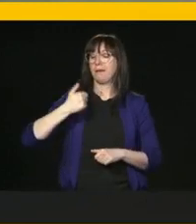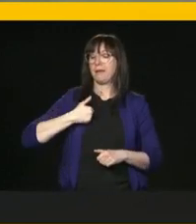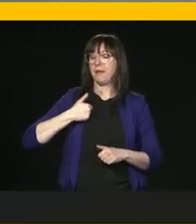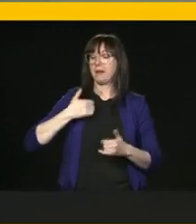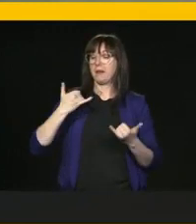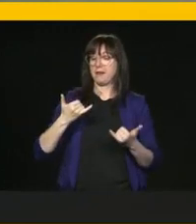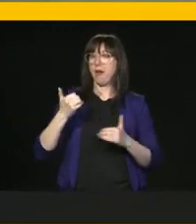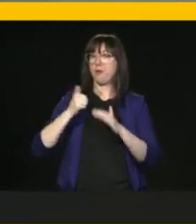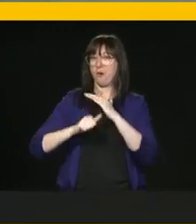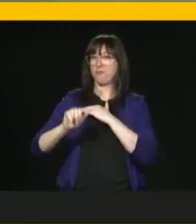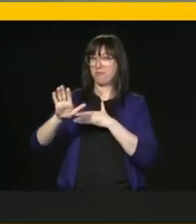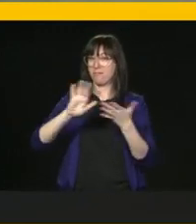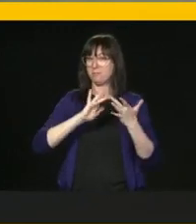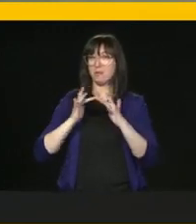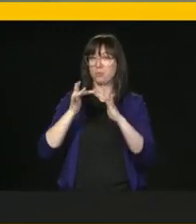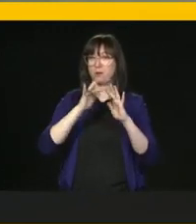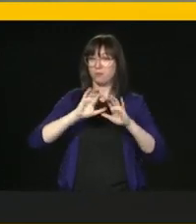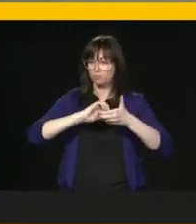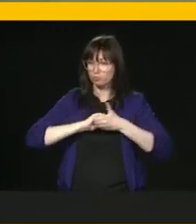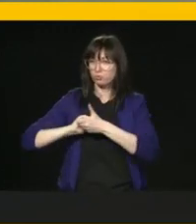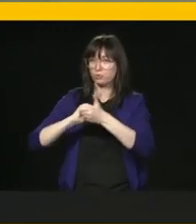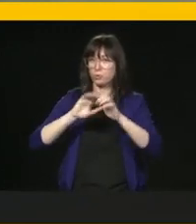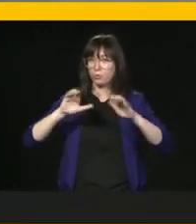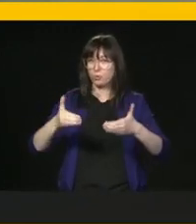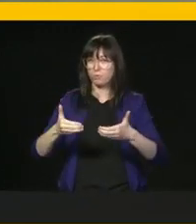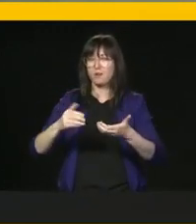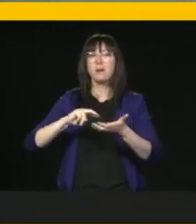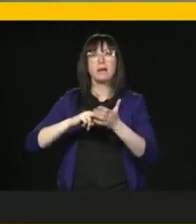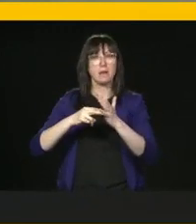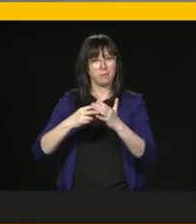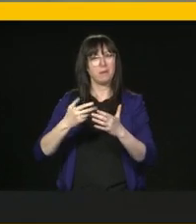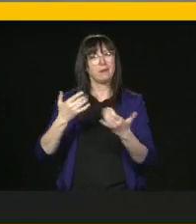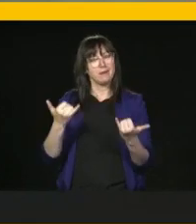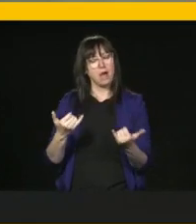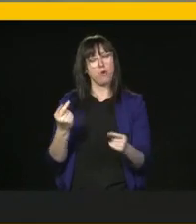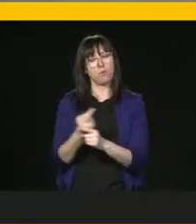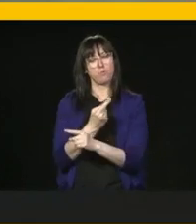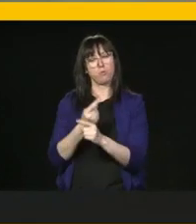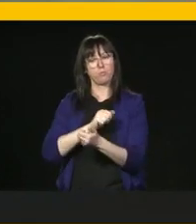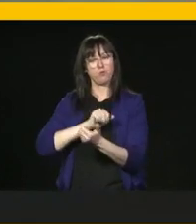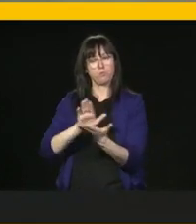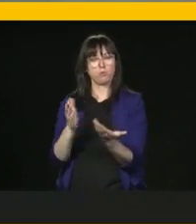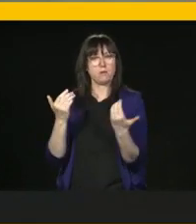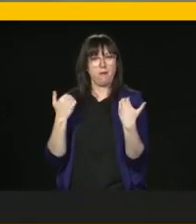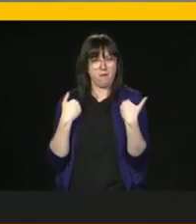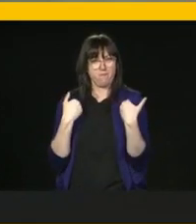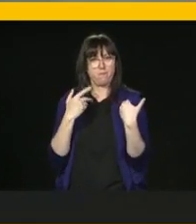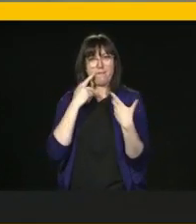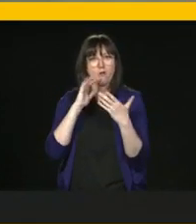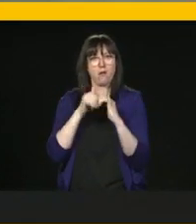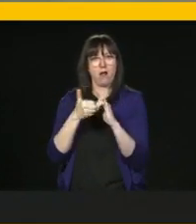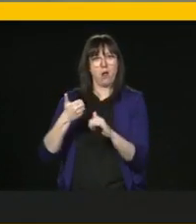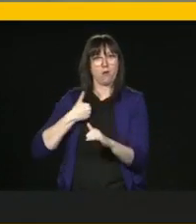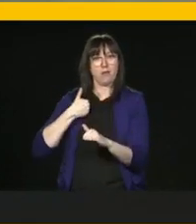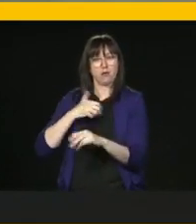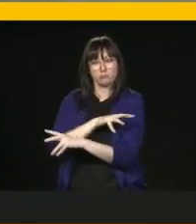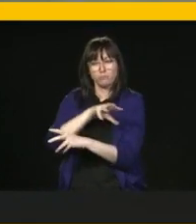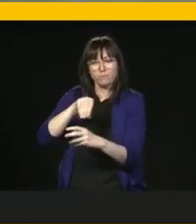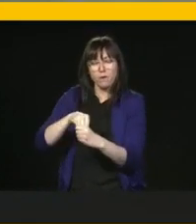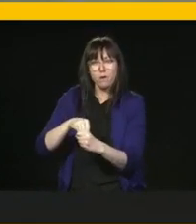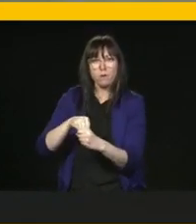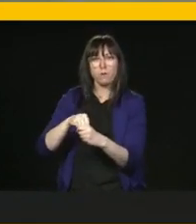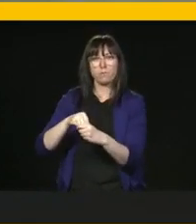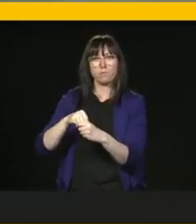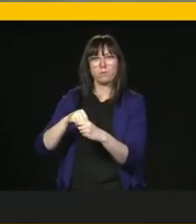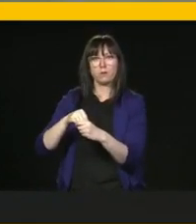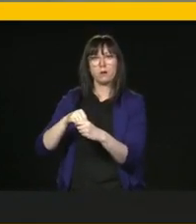are actually appropriate ways at which Canada can be engaged and make sure that our patients who are receiving these